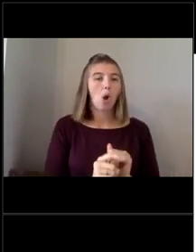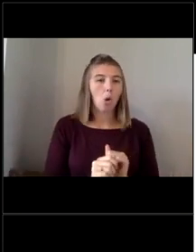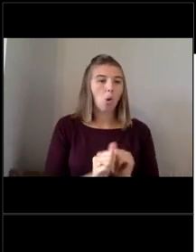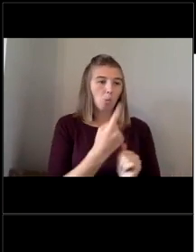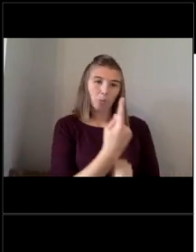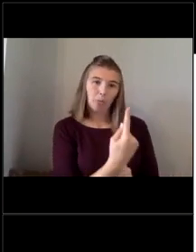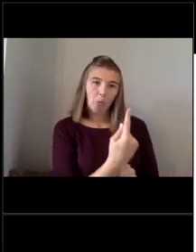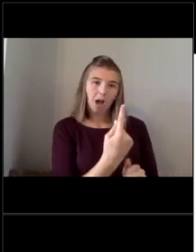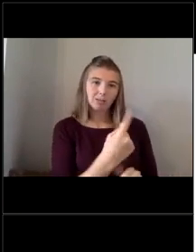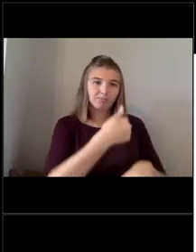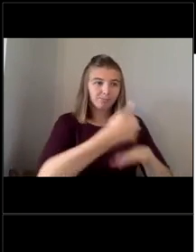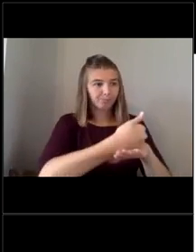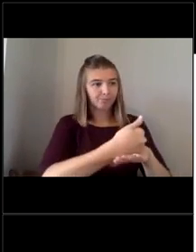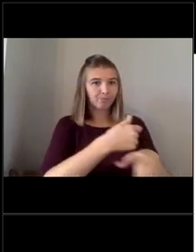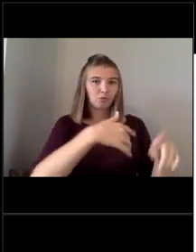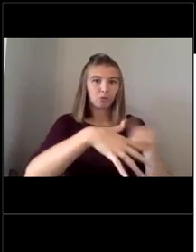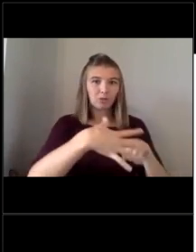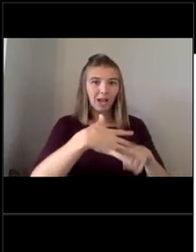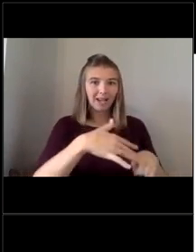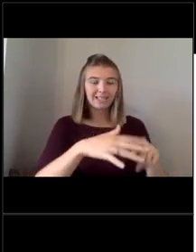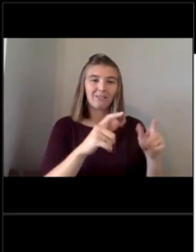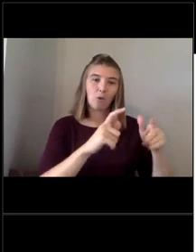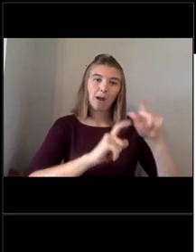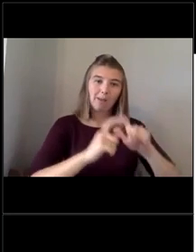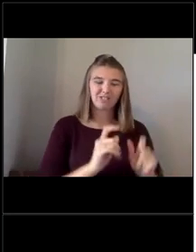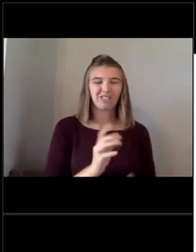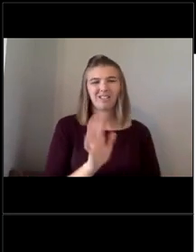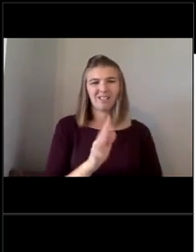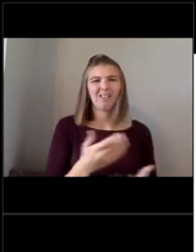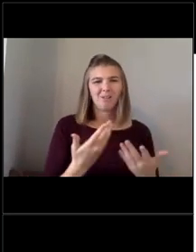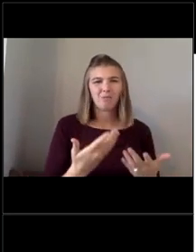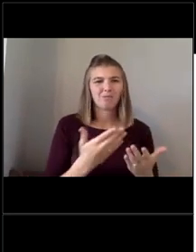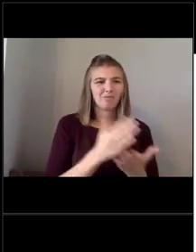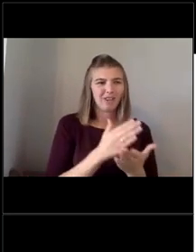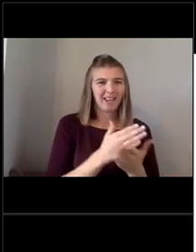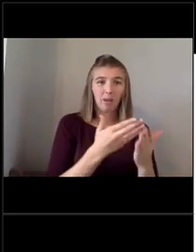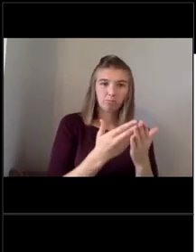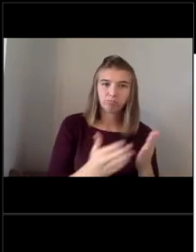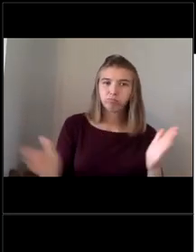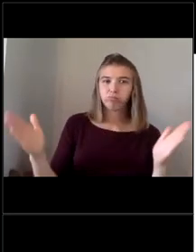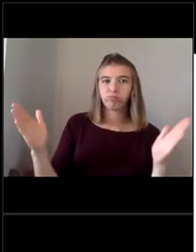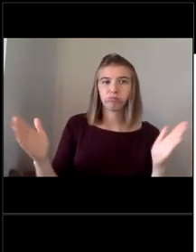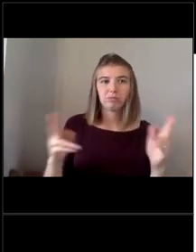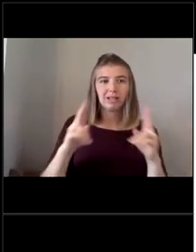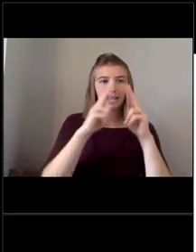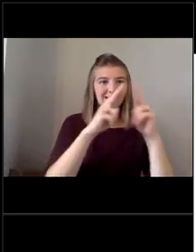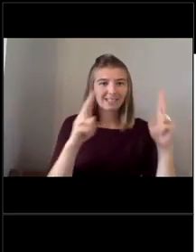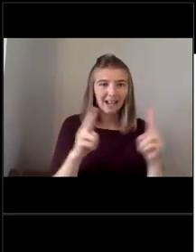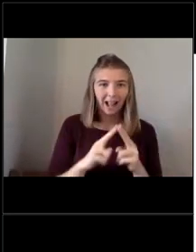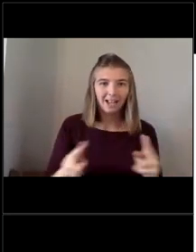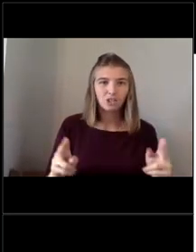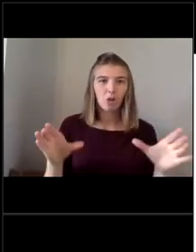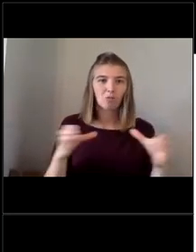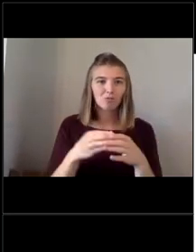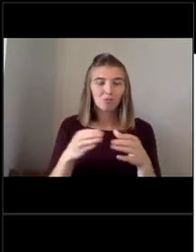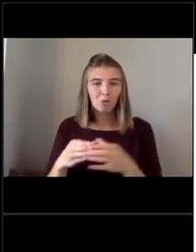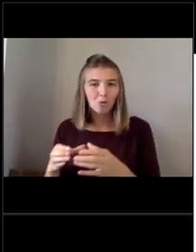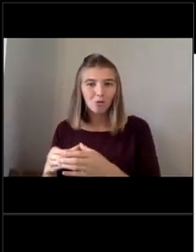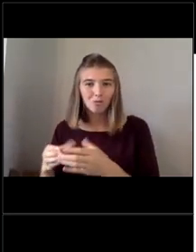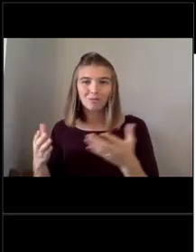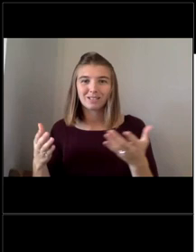the chemists, but you are trying to make sure that you branch out and have international student groups and that sort of thing as well. It's